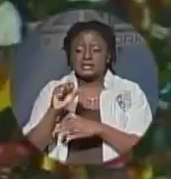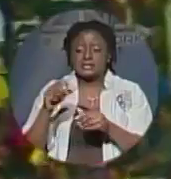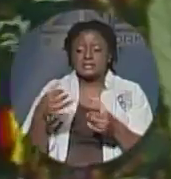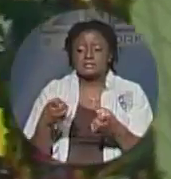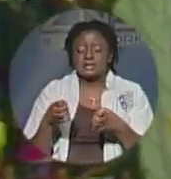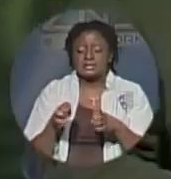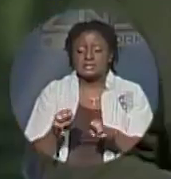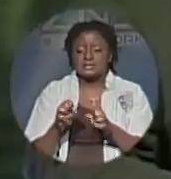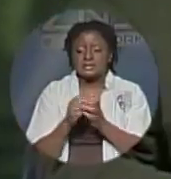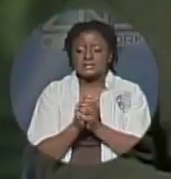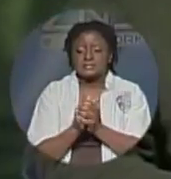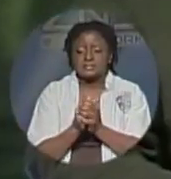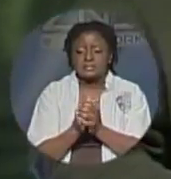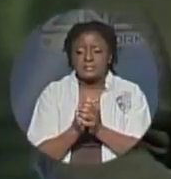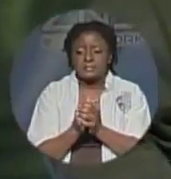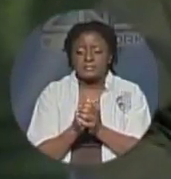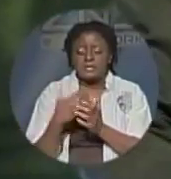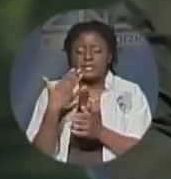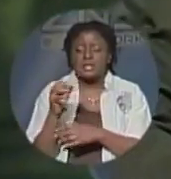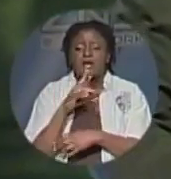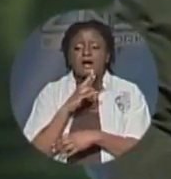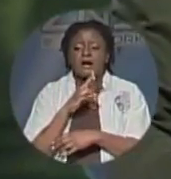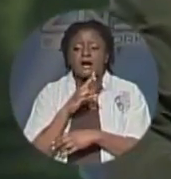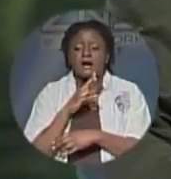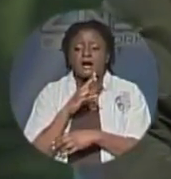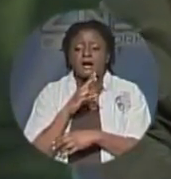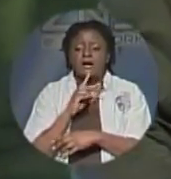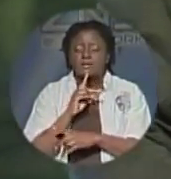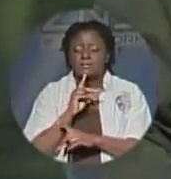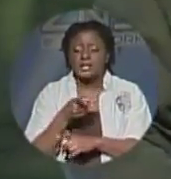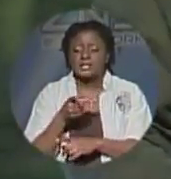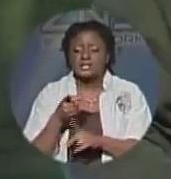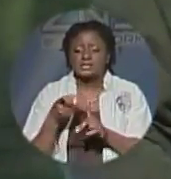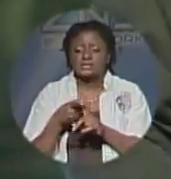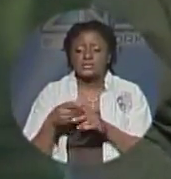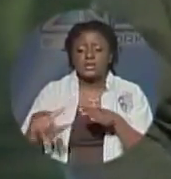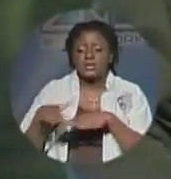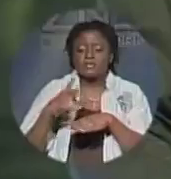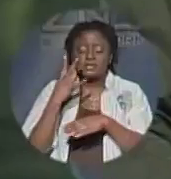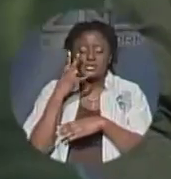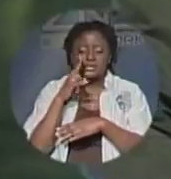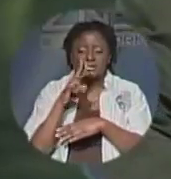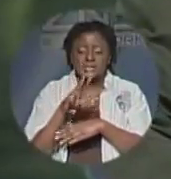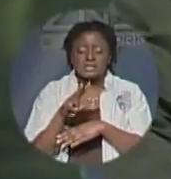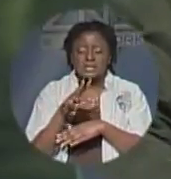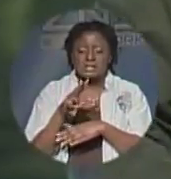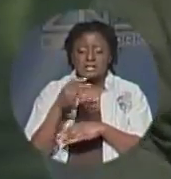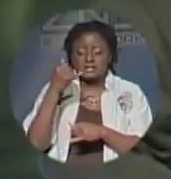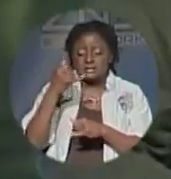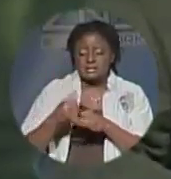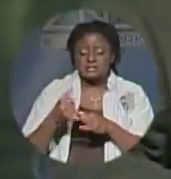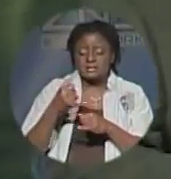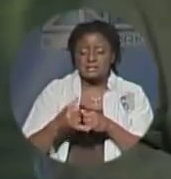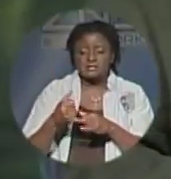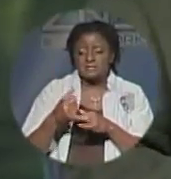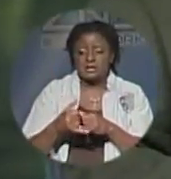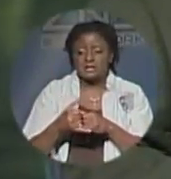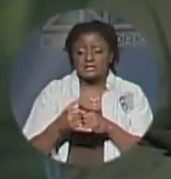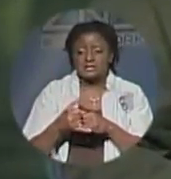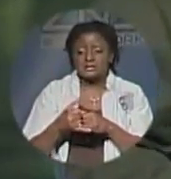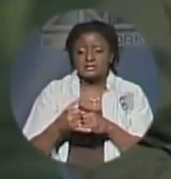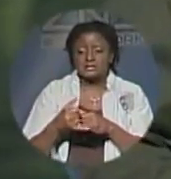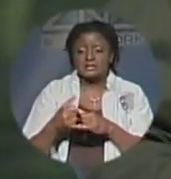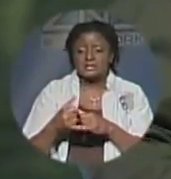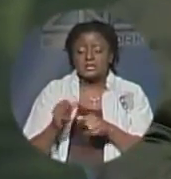1st. They are mandated to oversee the final outfitting of the stadium, the completion of Phase 1 of the Sports Center redevelopment,